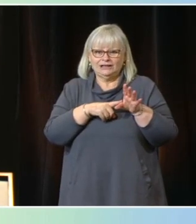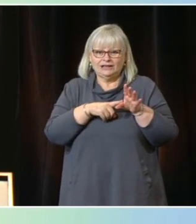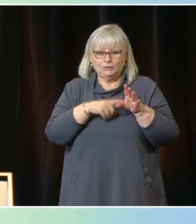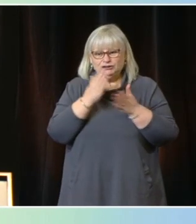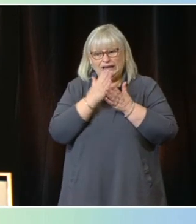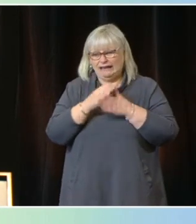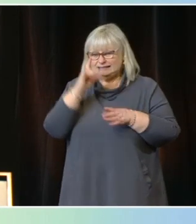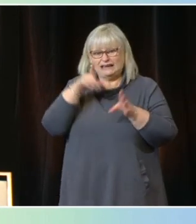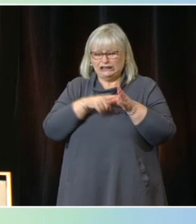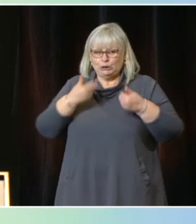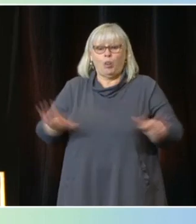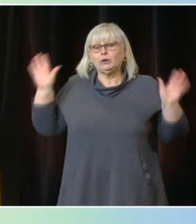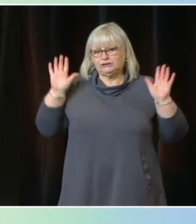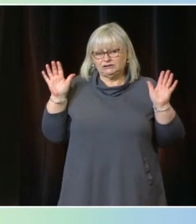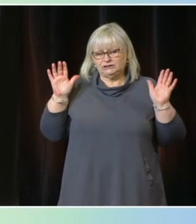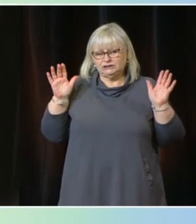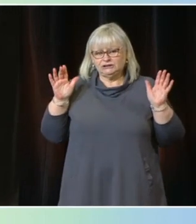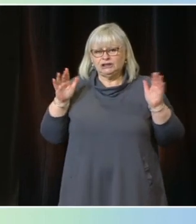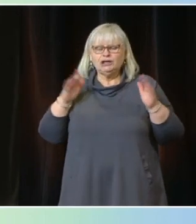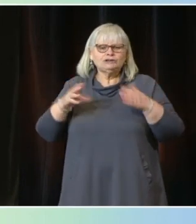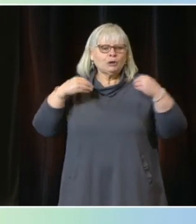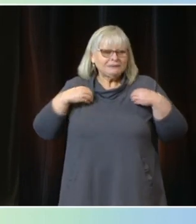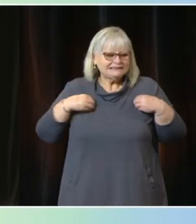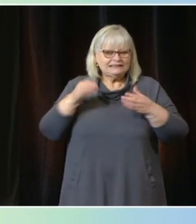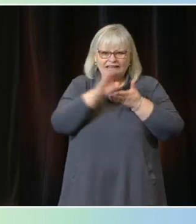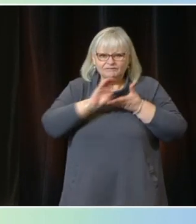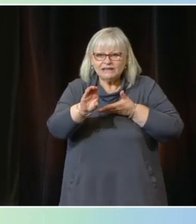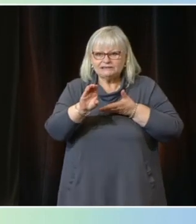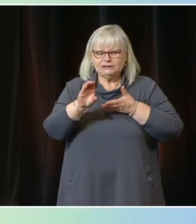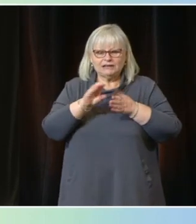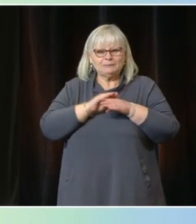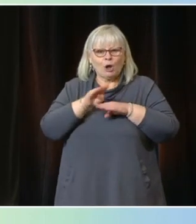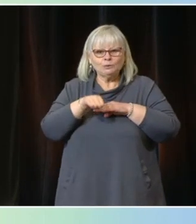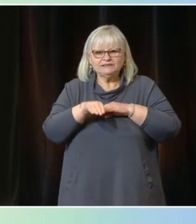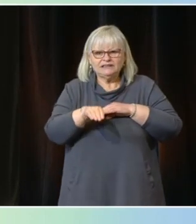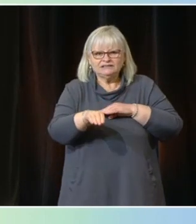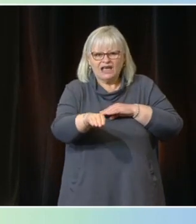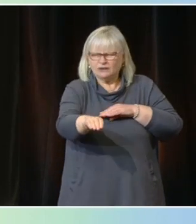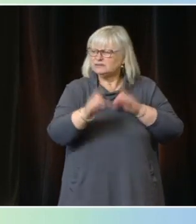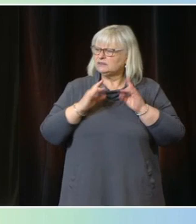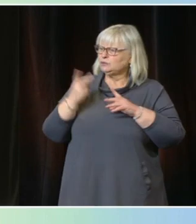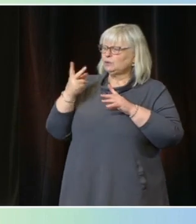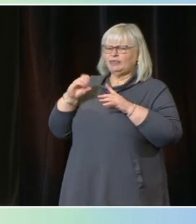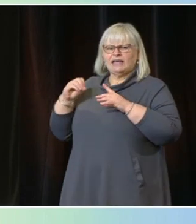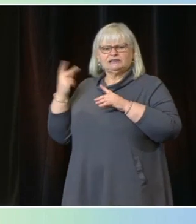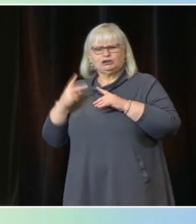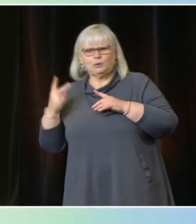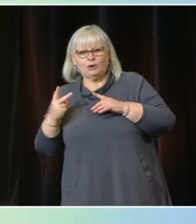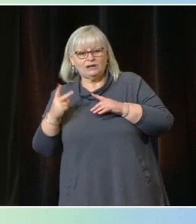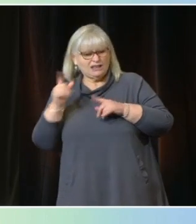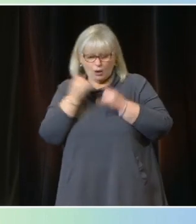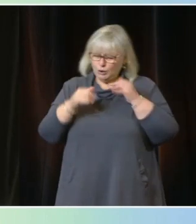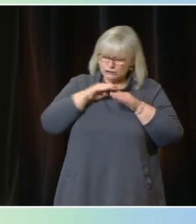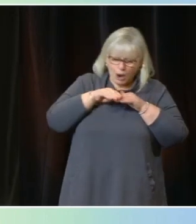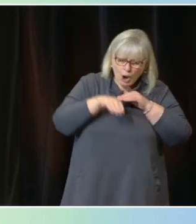decade as a share of the economy business investment has been trending down since 2012. it's now at its lowest